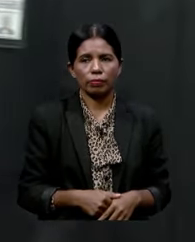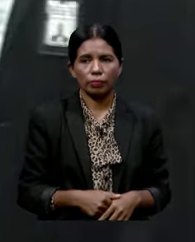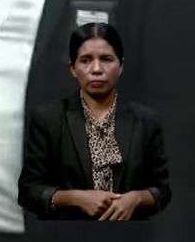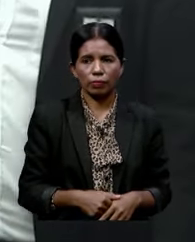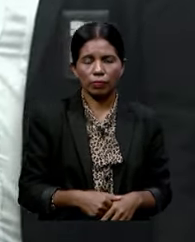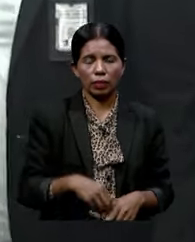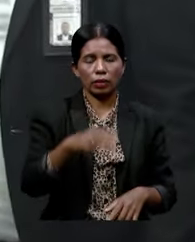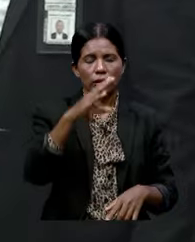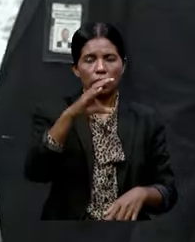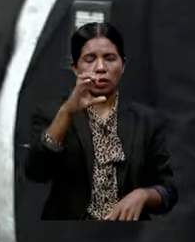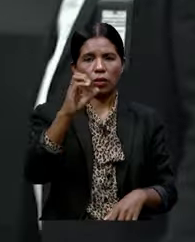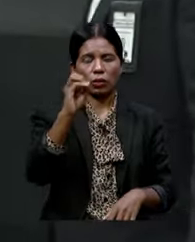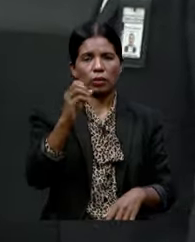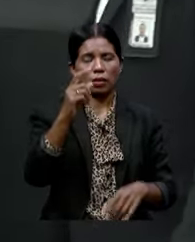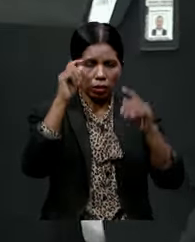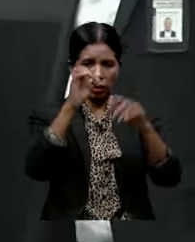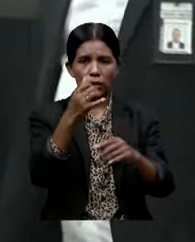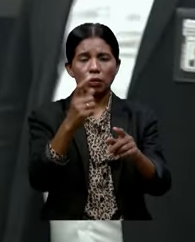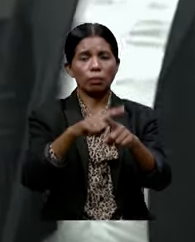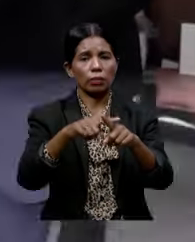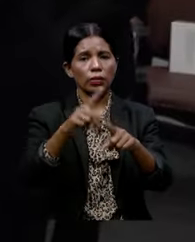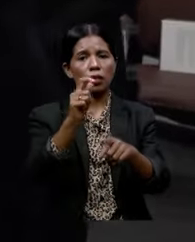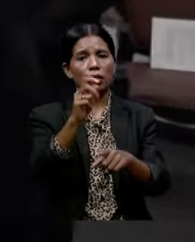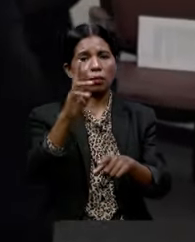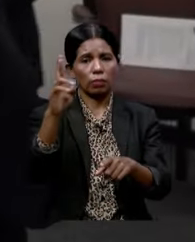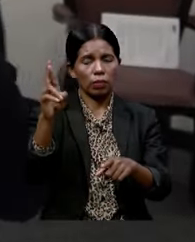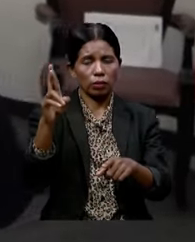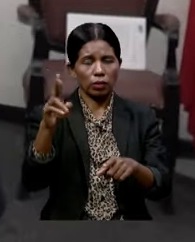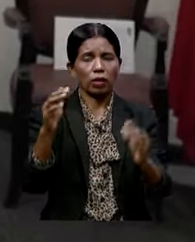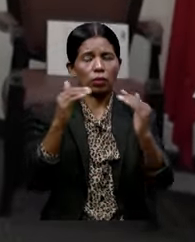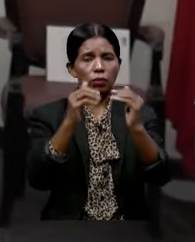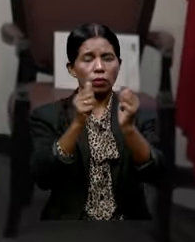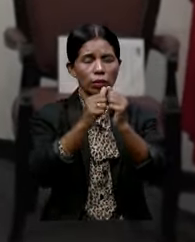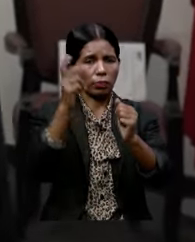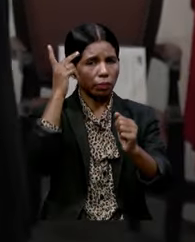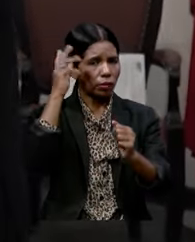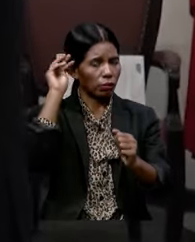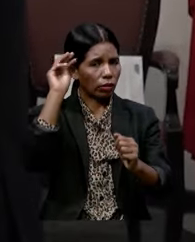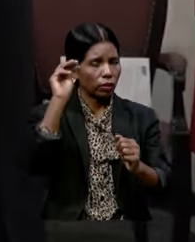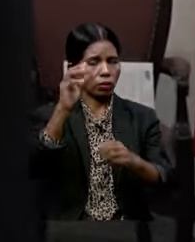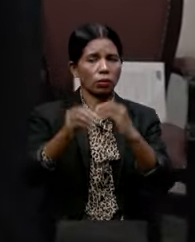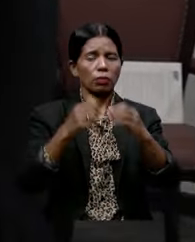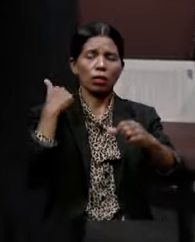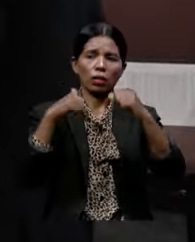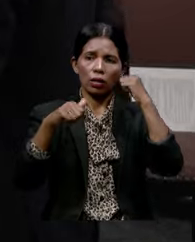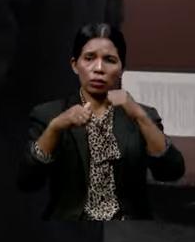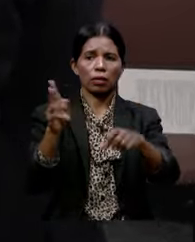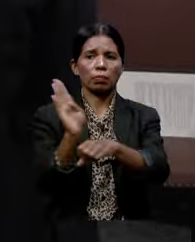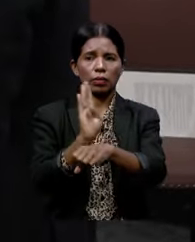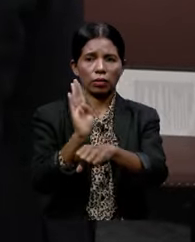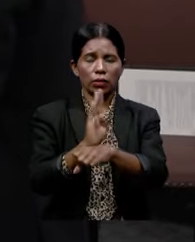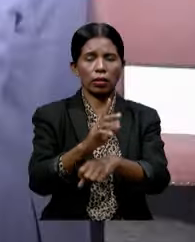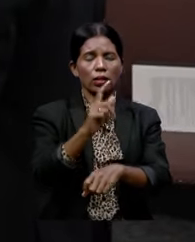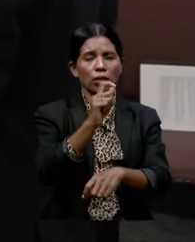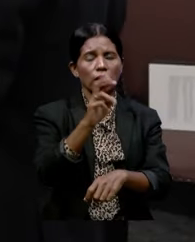CEO Telemor halau encontro ho Primeiru Ministru kai dala sanana Guzmão segunda ne ho dihato konaba atividade negosiu nebe